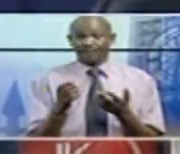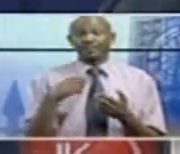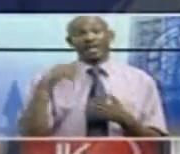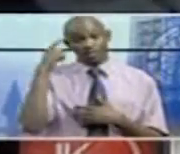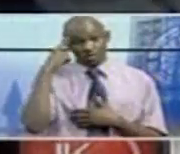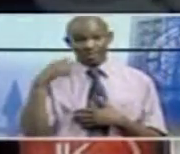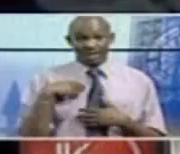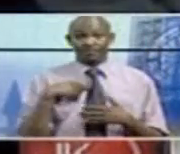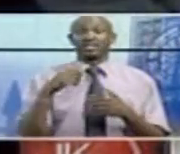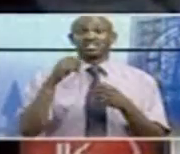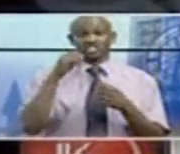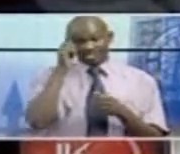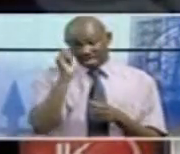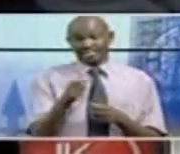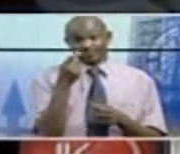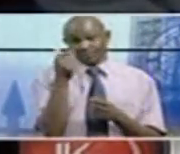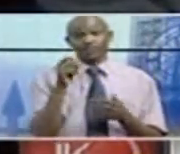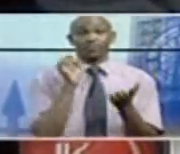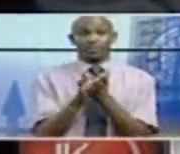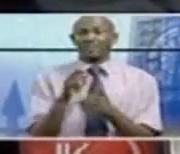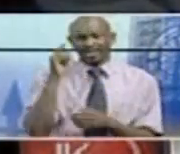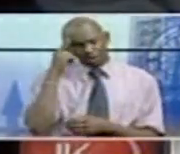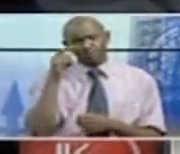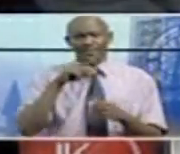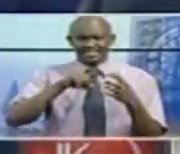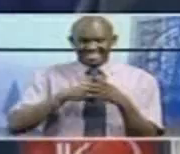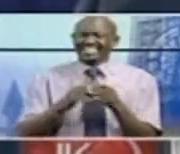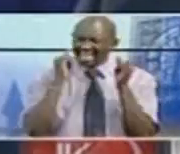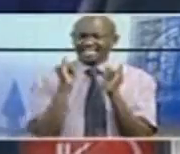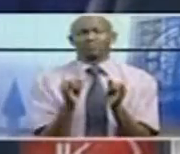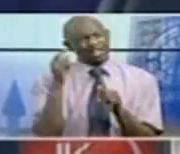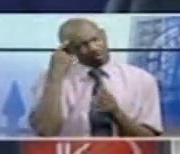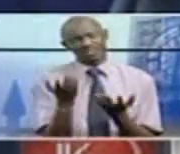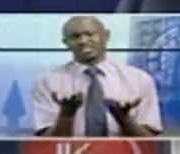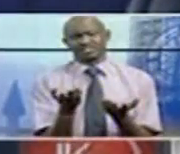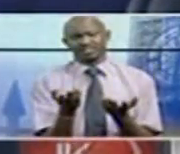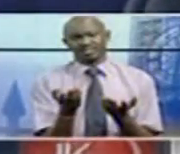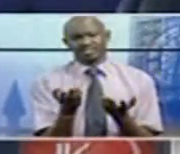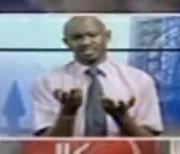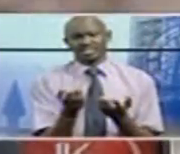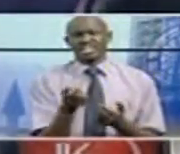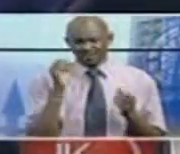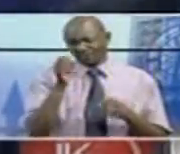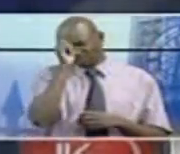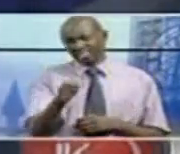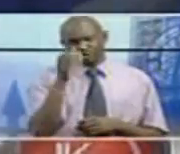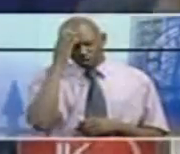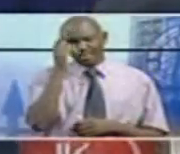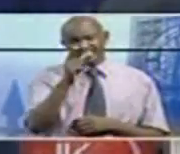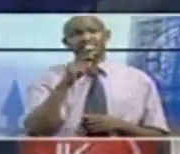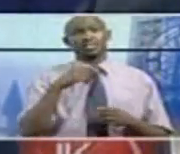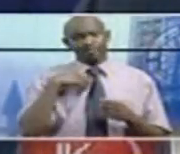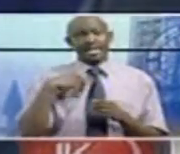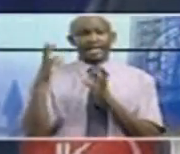to round a few judges and send them home. I thought we were beginning anew, so that a judge knows this is what